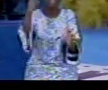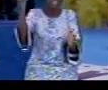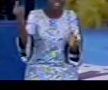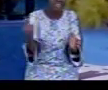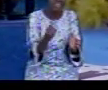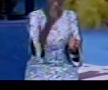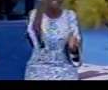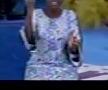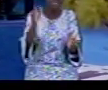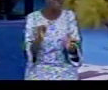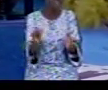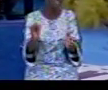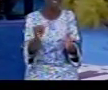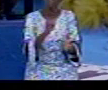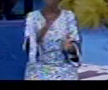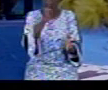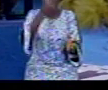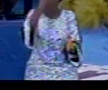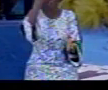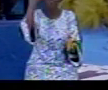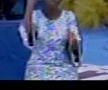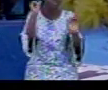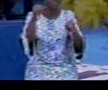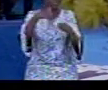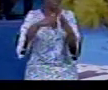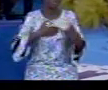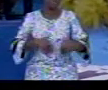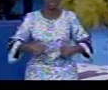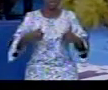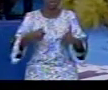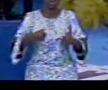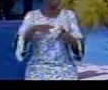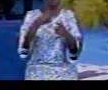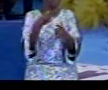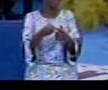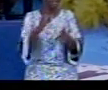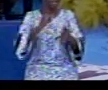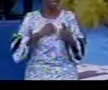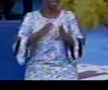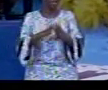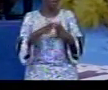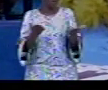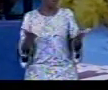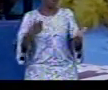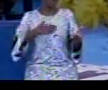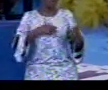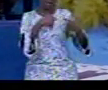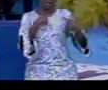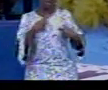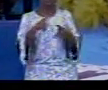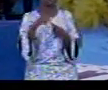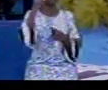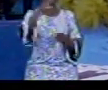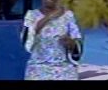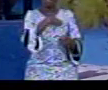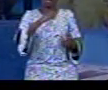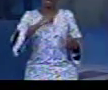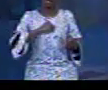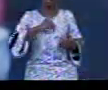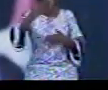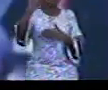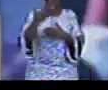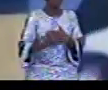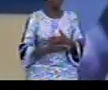everlastingly unforgettable in my life, I open my heart to you and I receive you. And as many as do